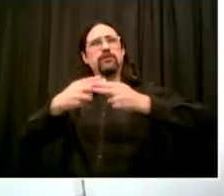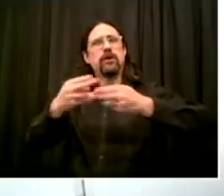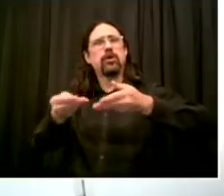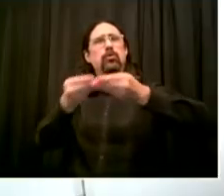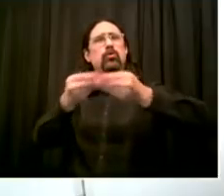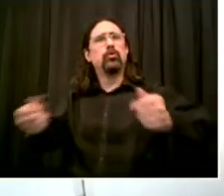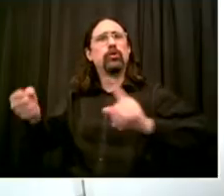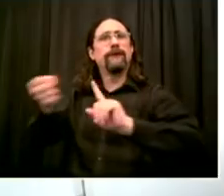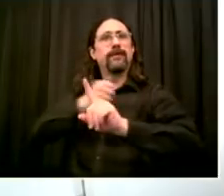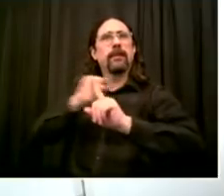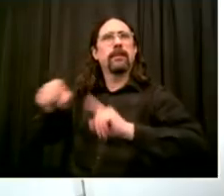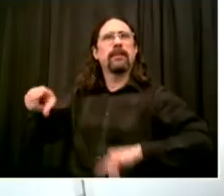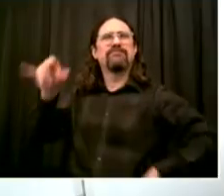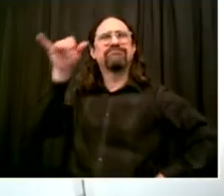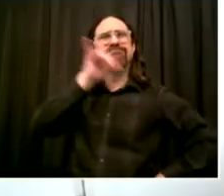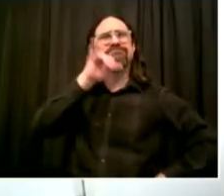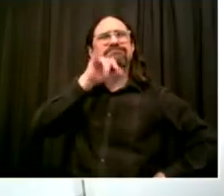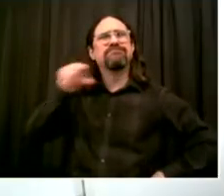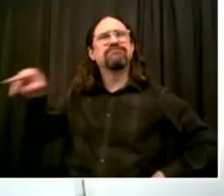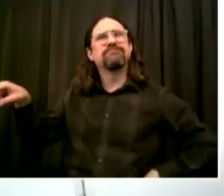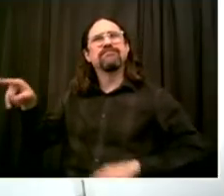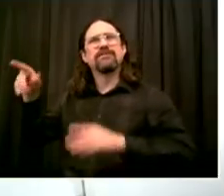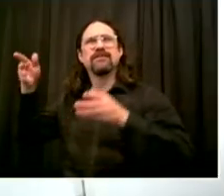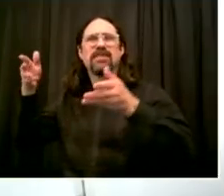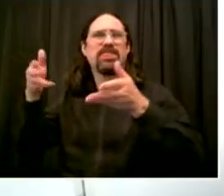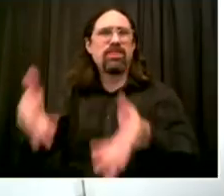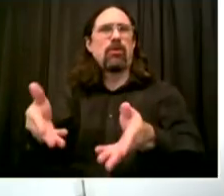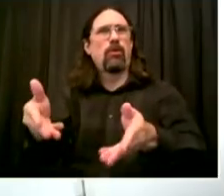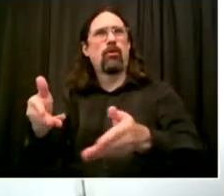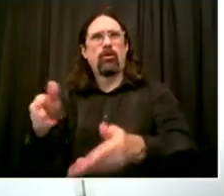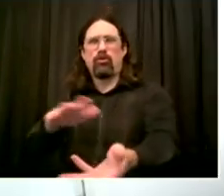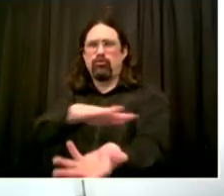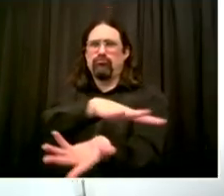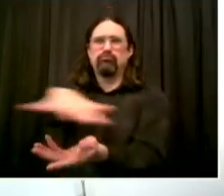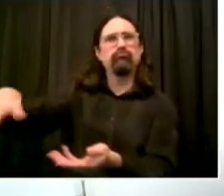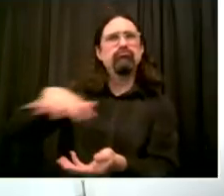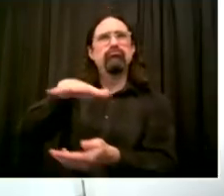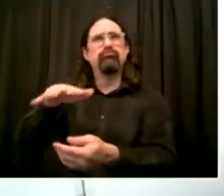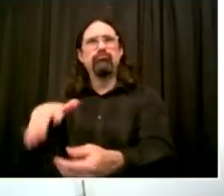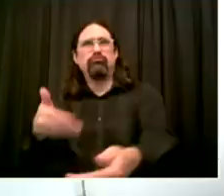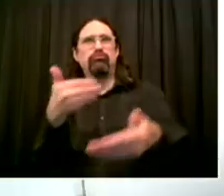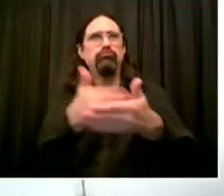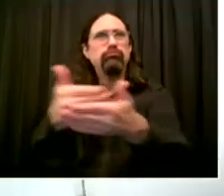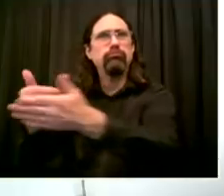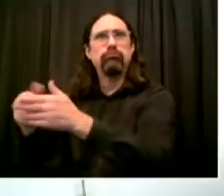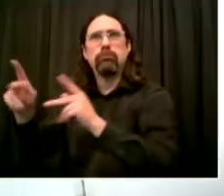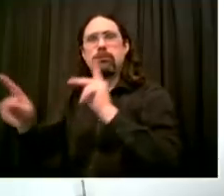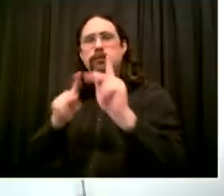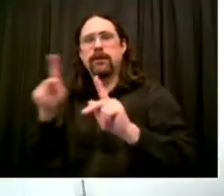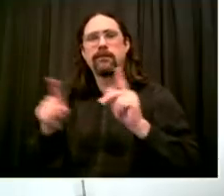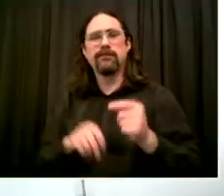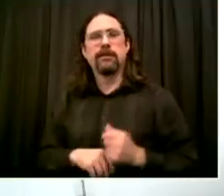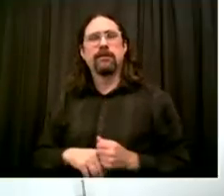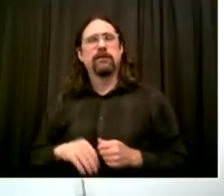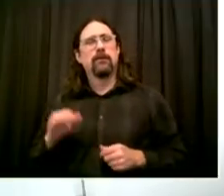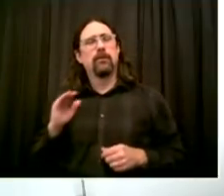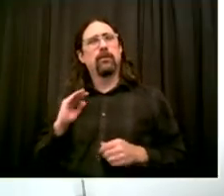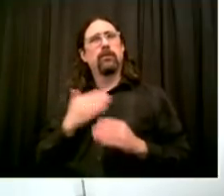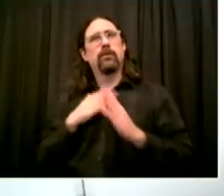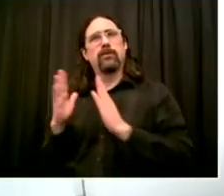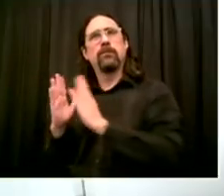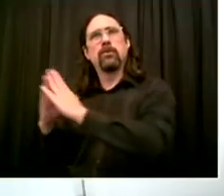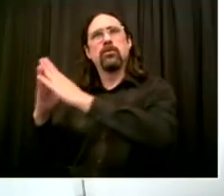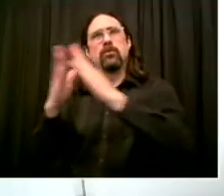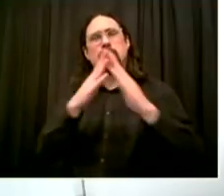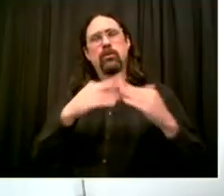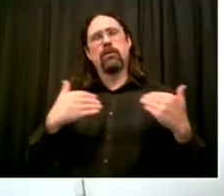safe. You know, our community has had its share of challenges over the past year, but we remain resilient. So at this juncture, it's important